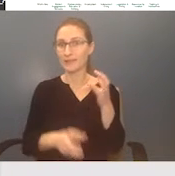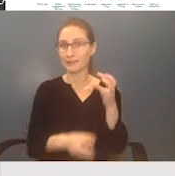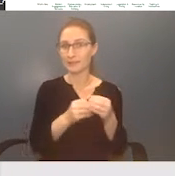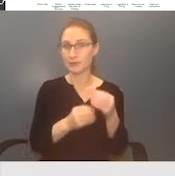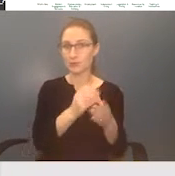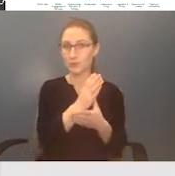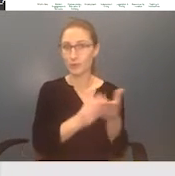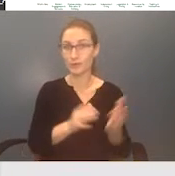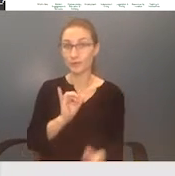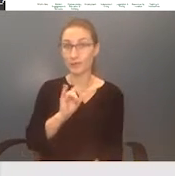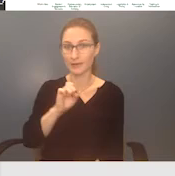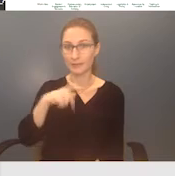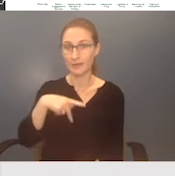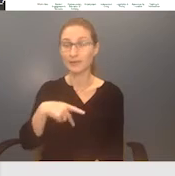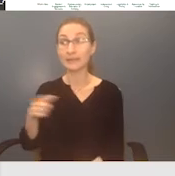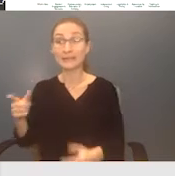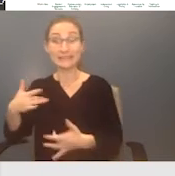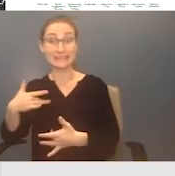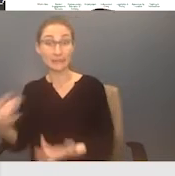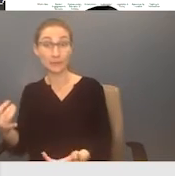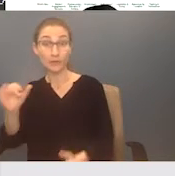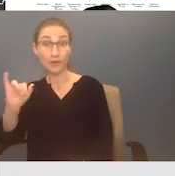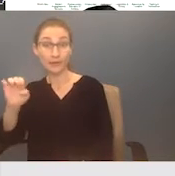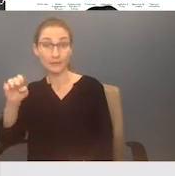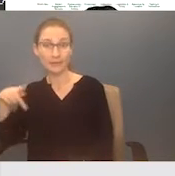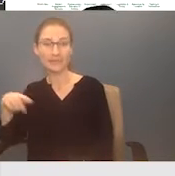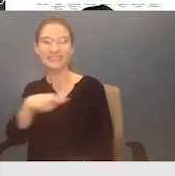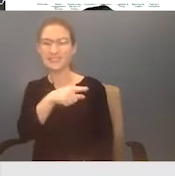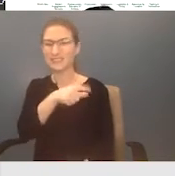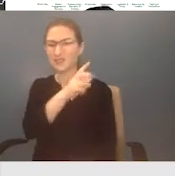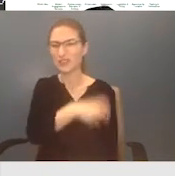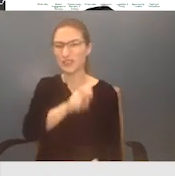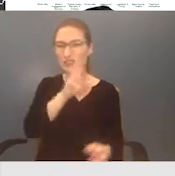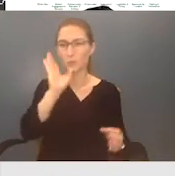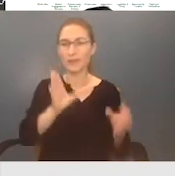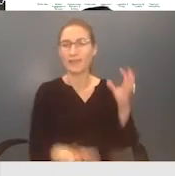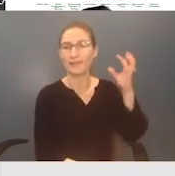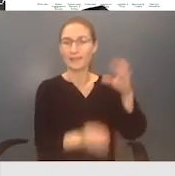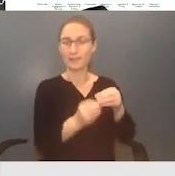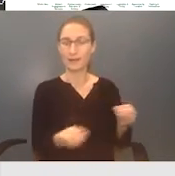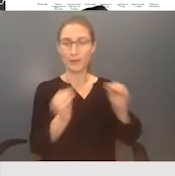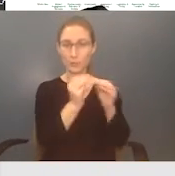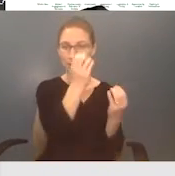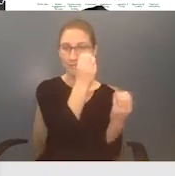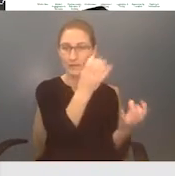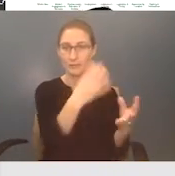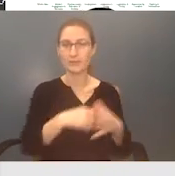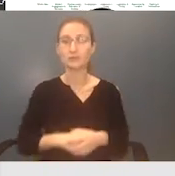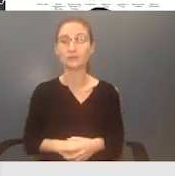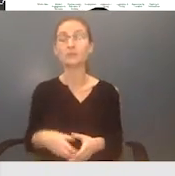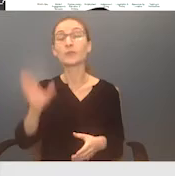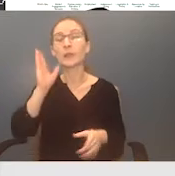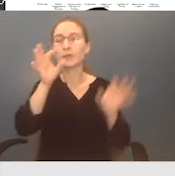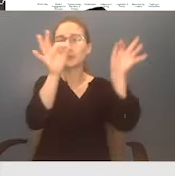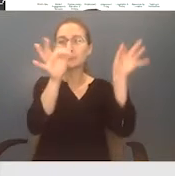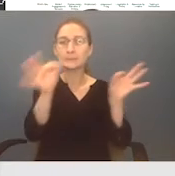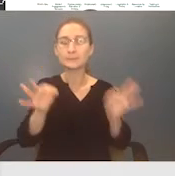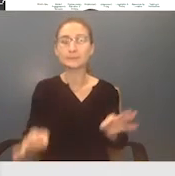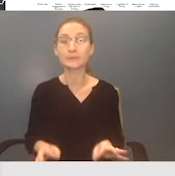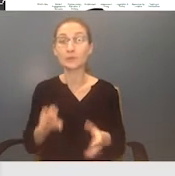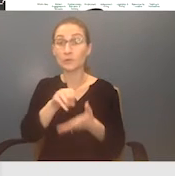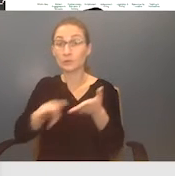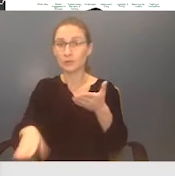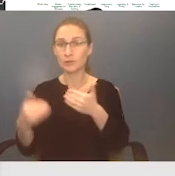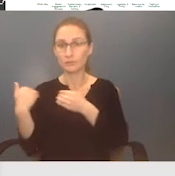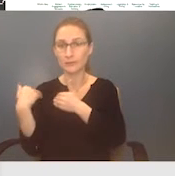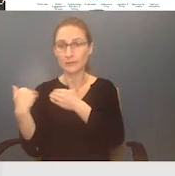transition IEP versus a typical IEP. So you could start there. It breaks down the responsibilities that the student has. You know, as they get